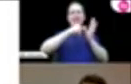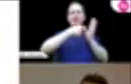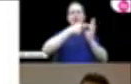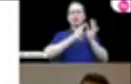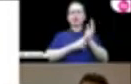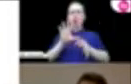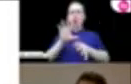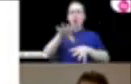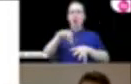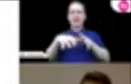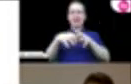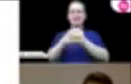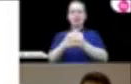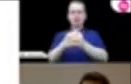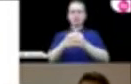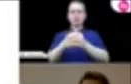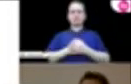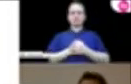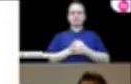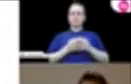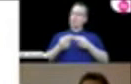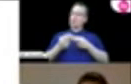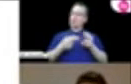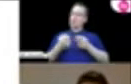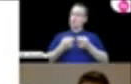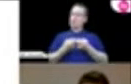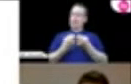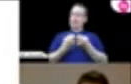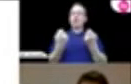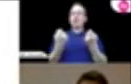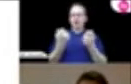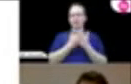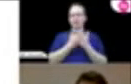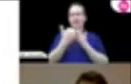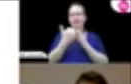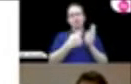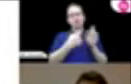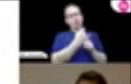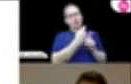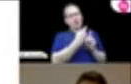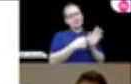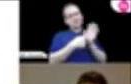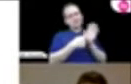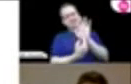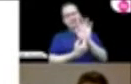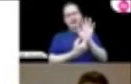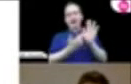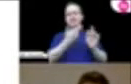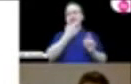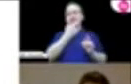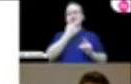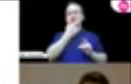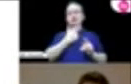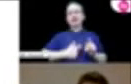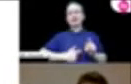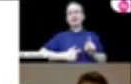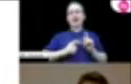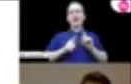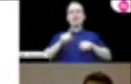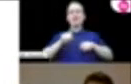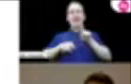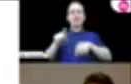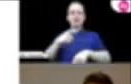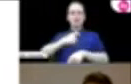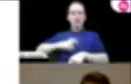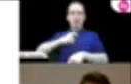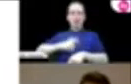In the 1800s, newspapers regularly reported on cases of gender variant people. So people who